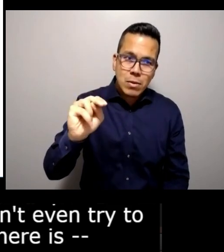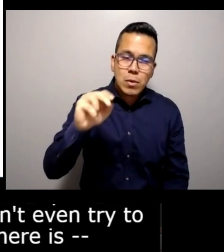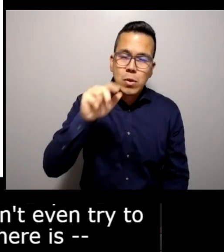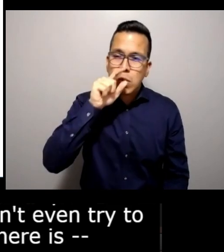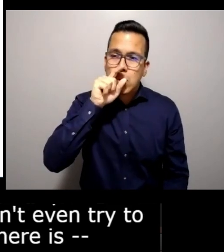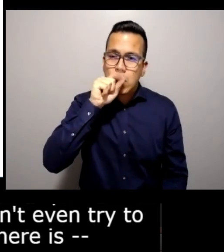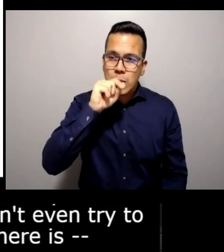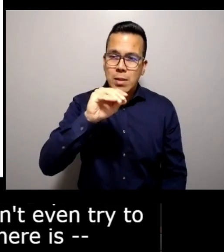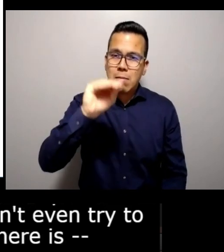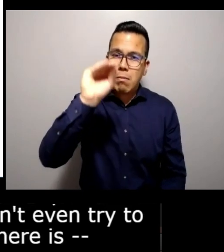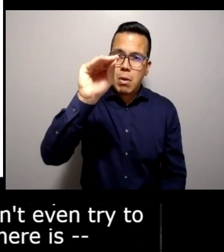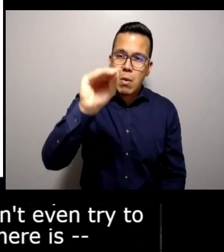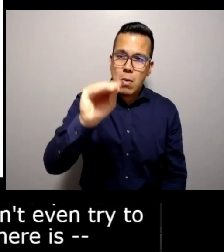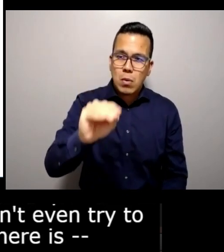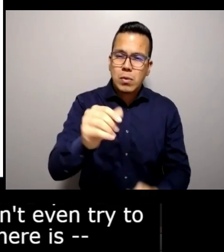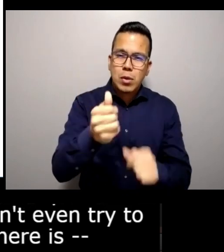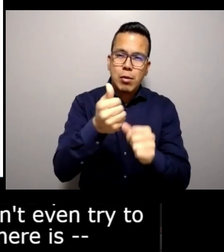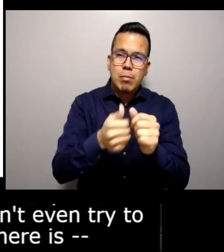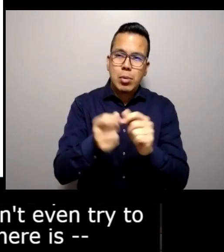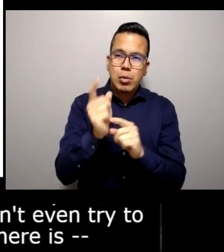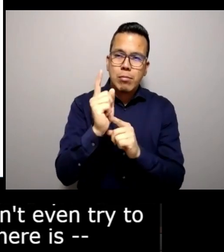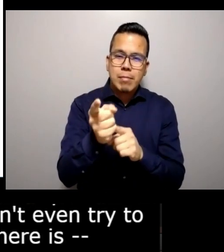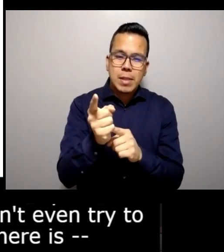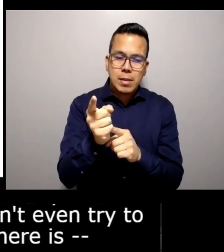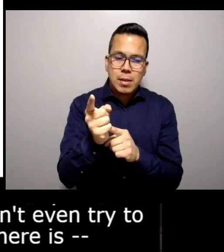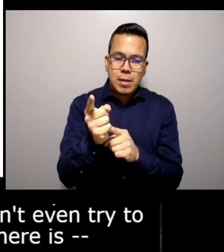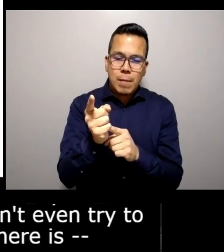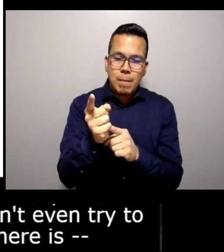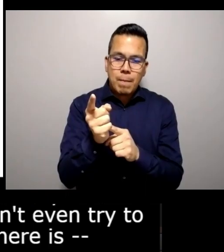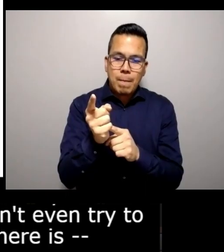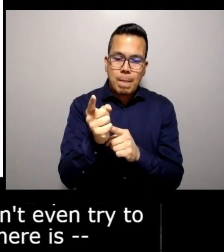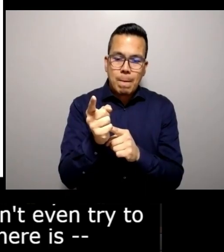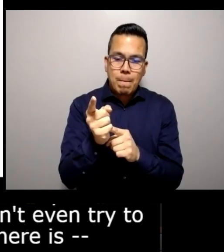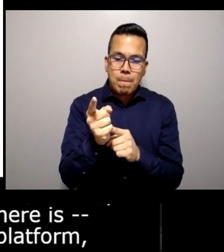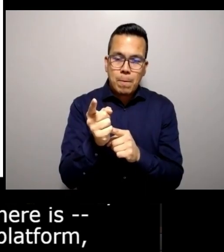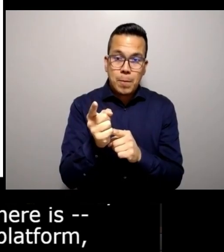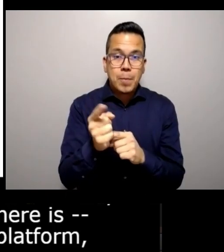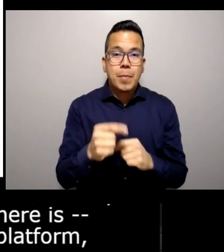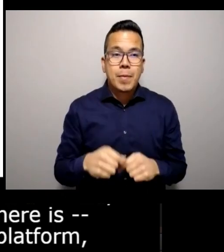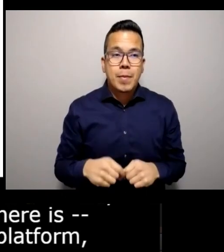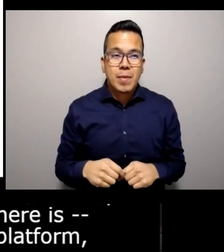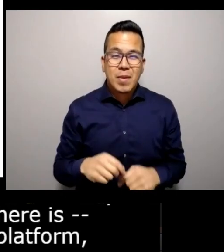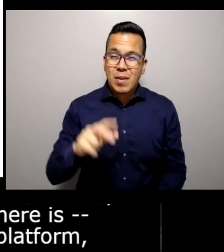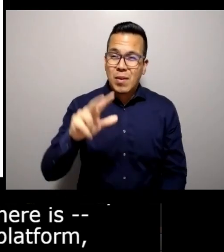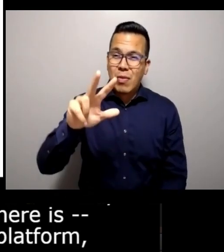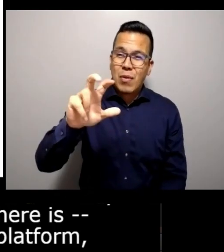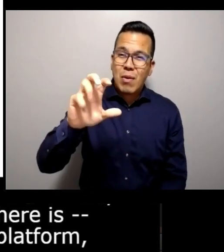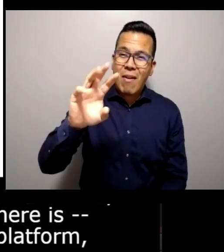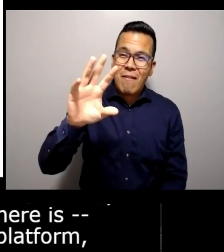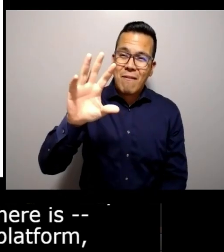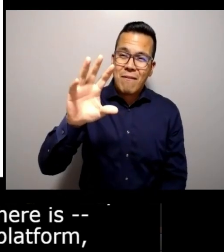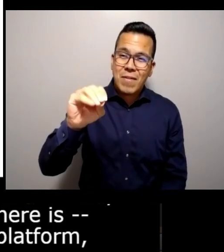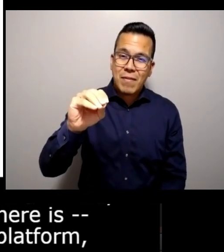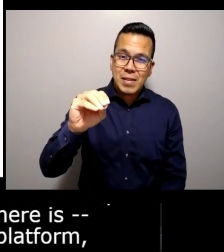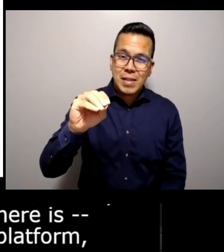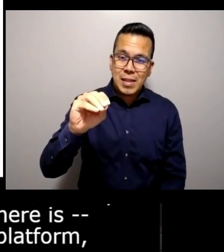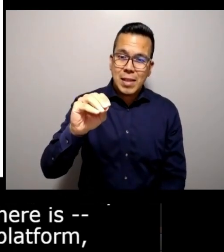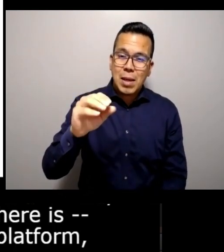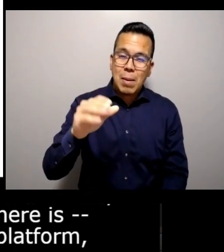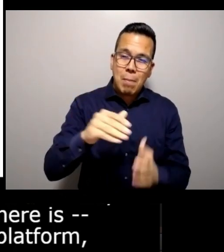media platform, admittedly one of the most popular ones, the idea that there are 350 million